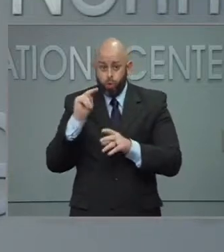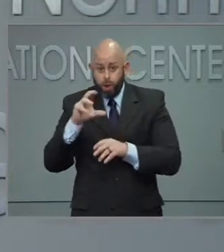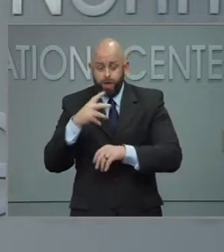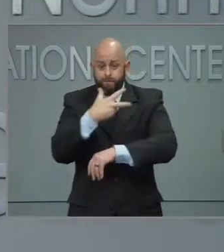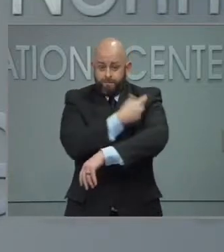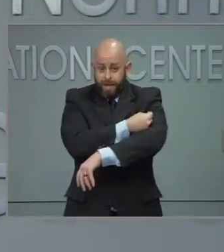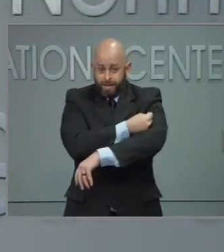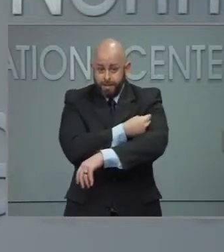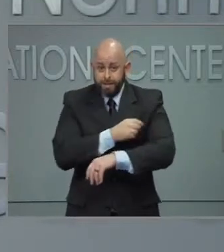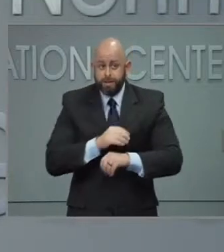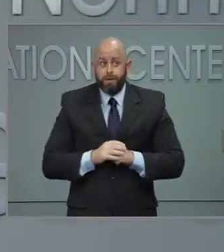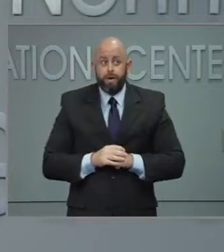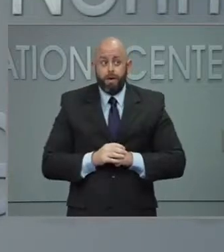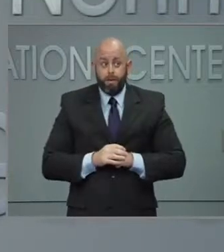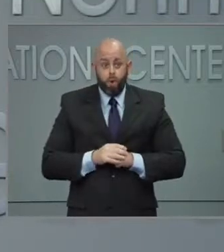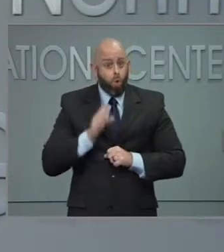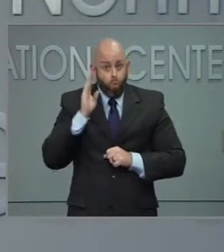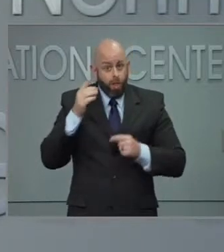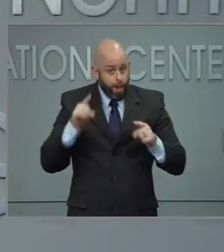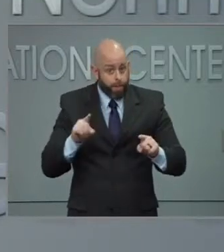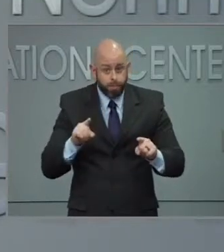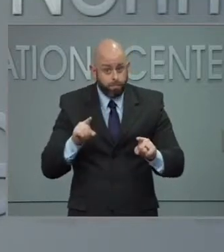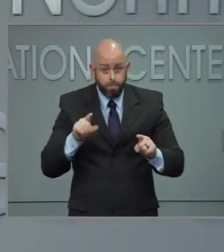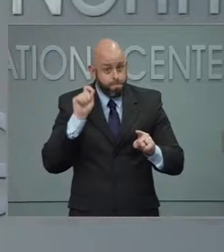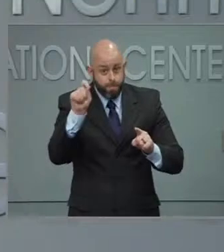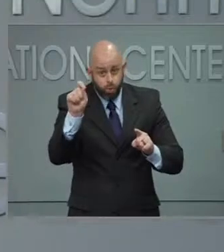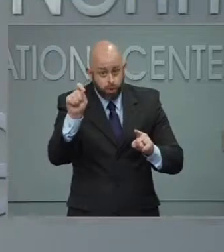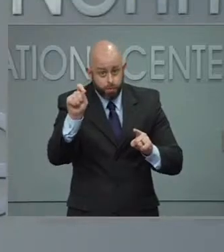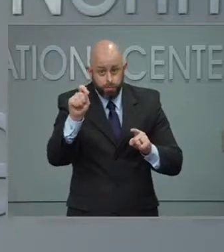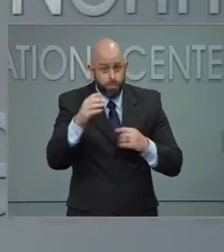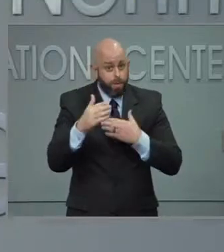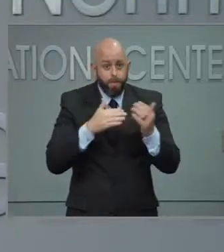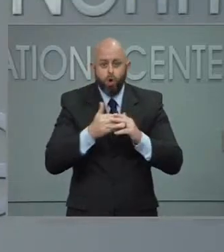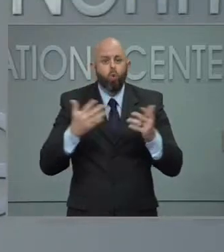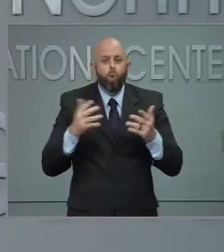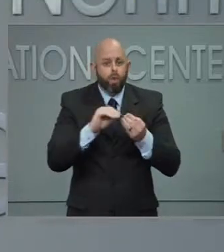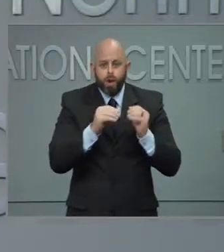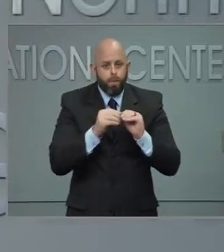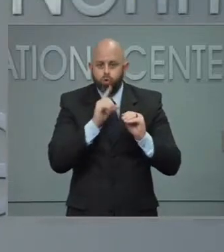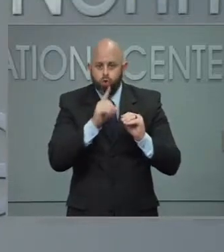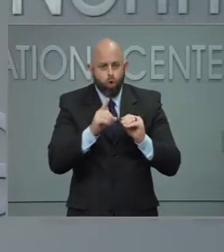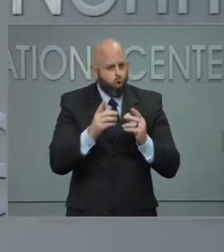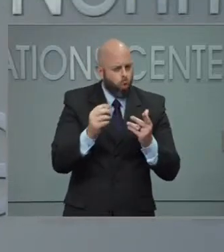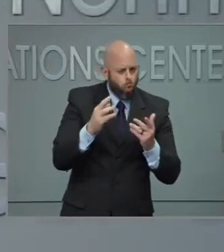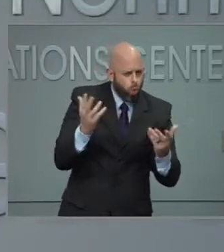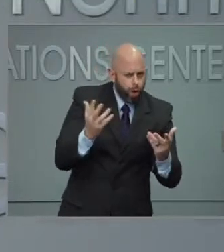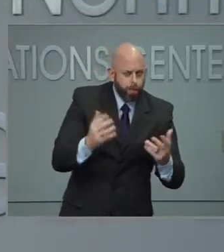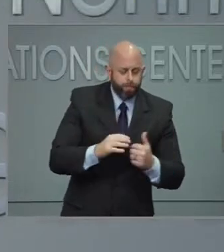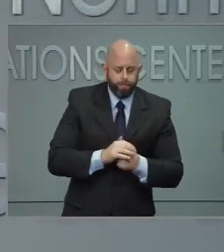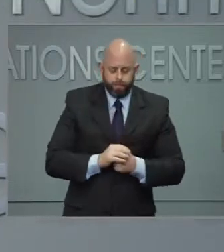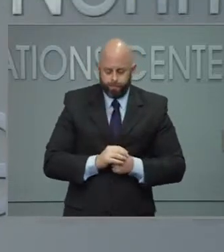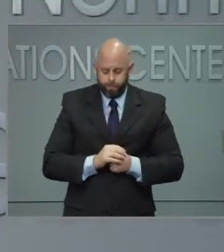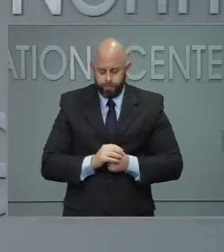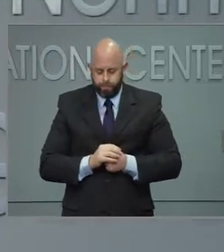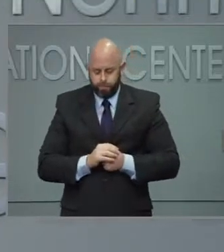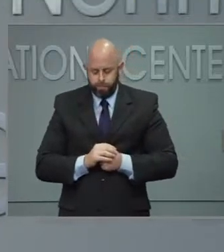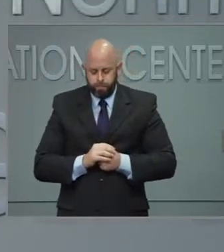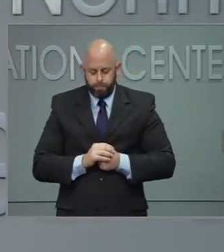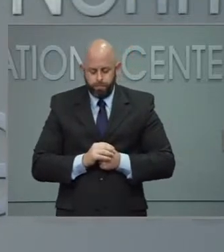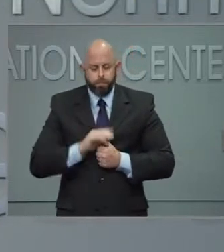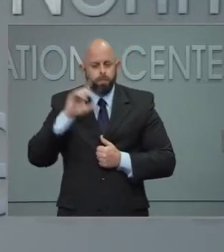that will be able to happen regardless of where we are at that point in terms of vaccinations? So we are planning to